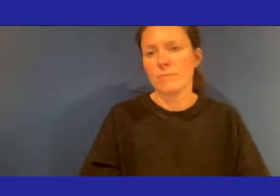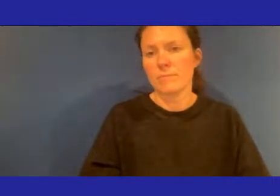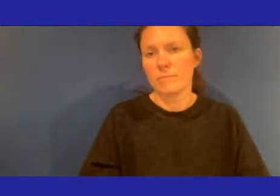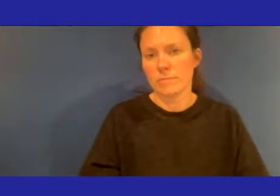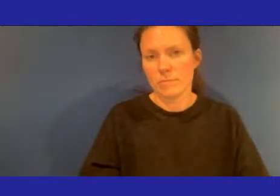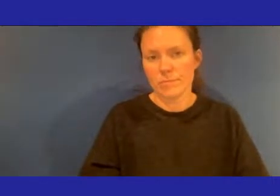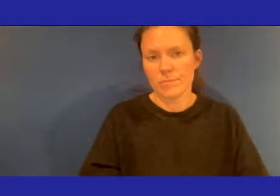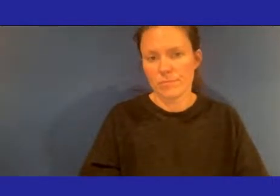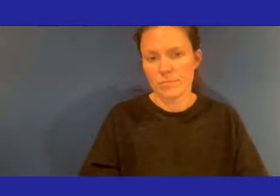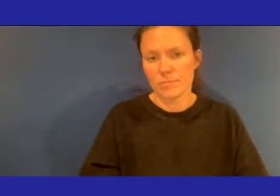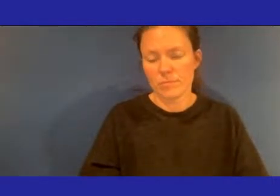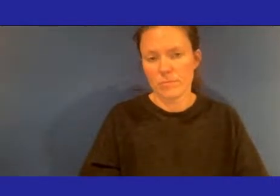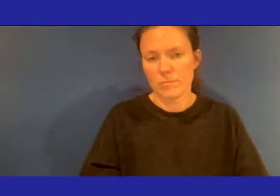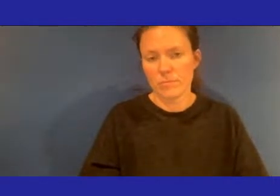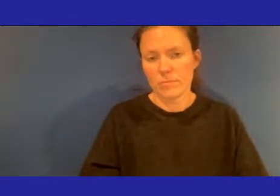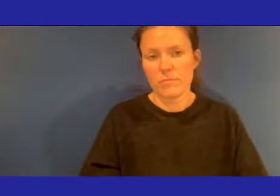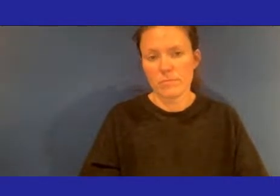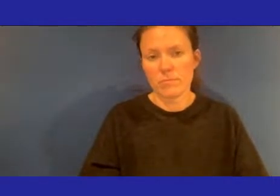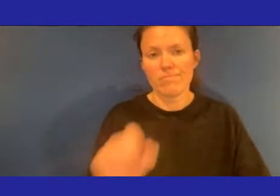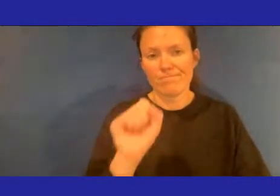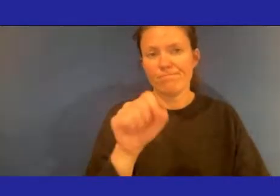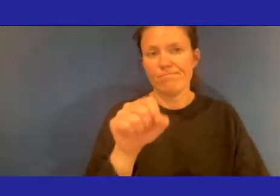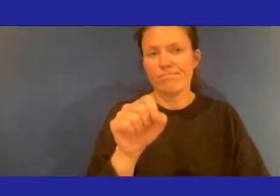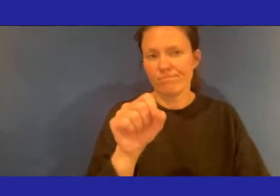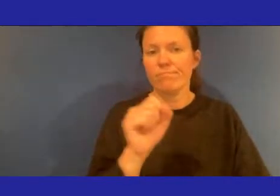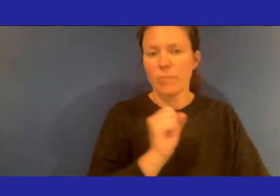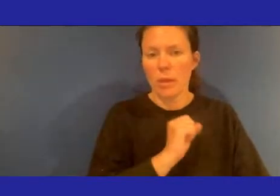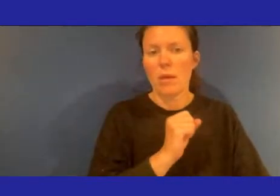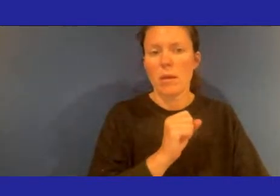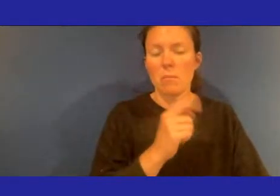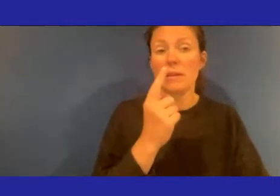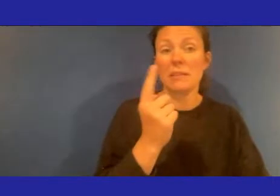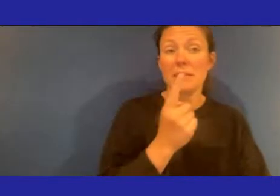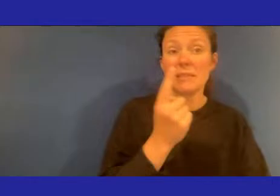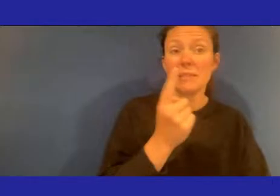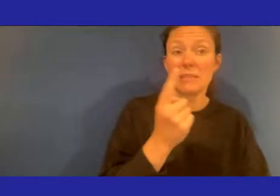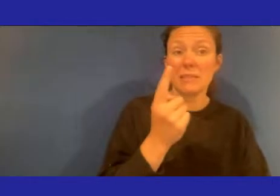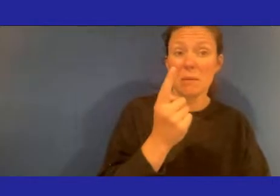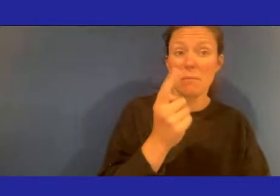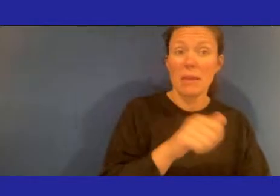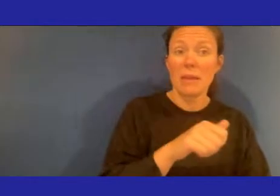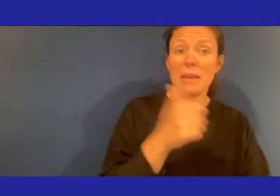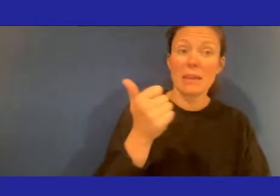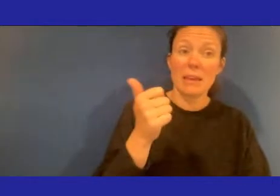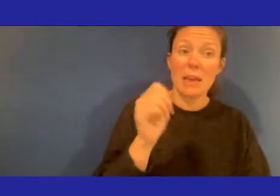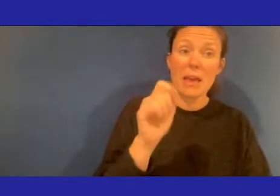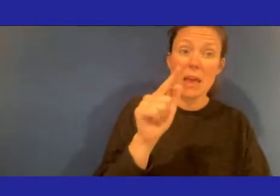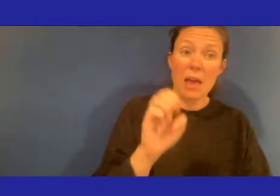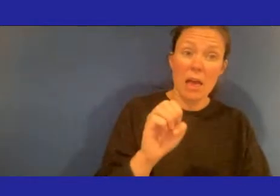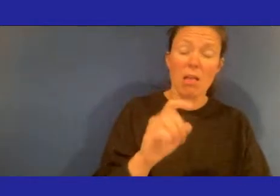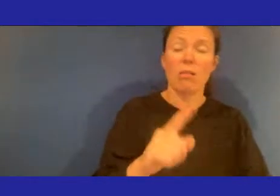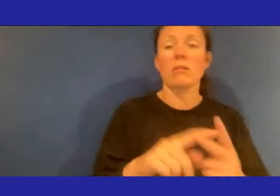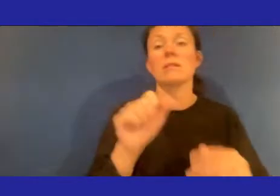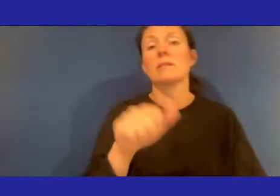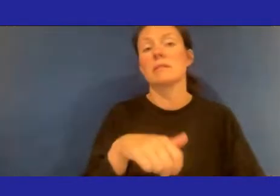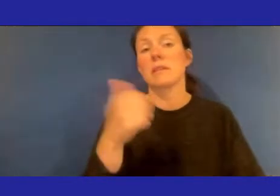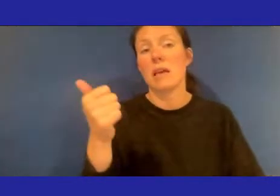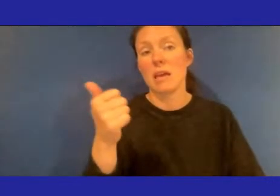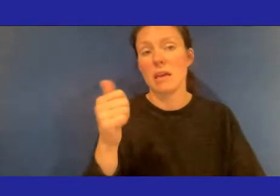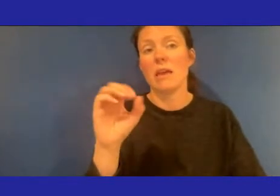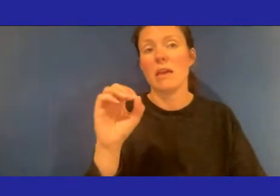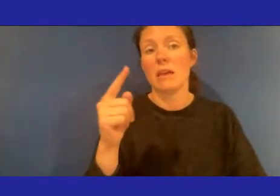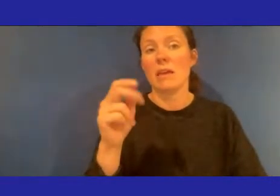yes, other and something else are grouped together. Okay. And that would be an interesting thing to look at. Okay, and then the unknown would be just totally